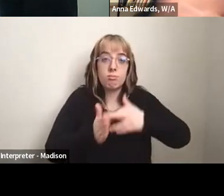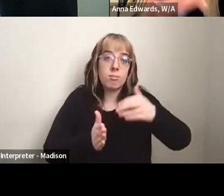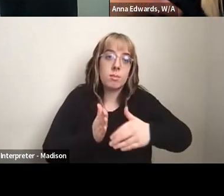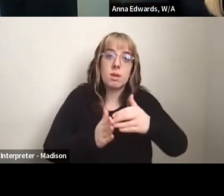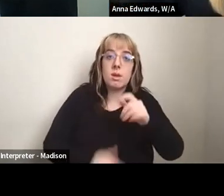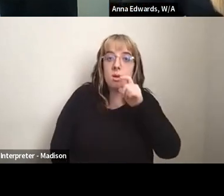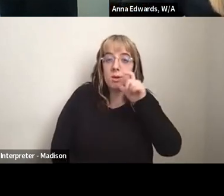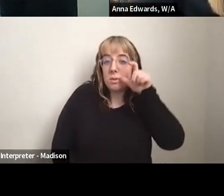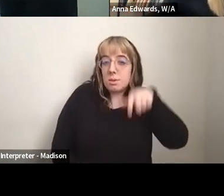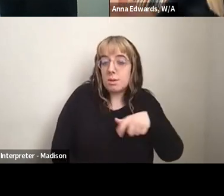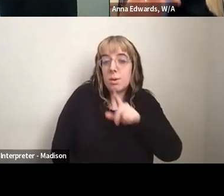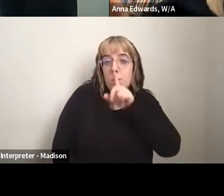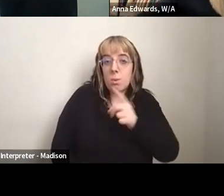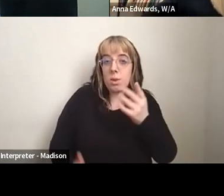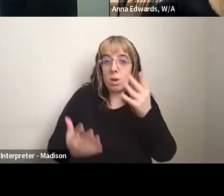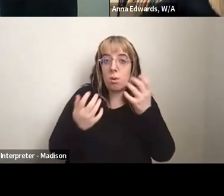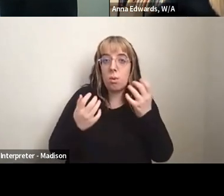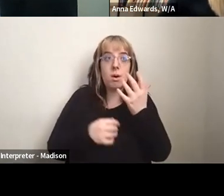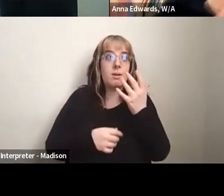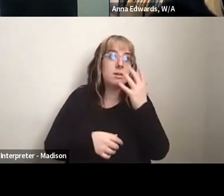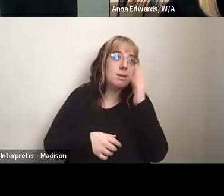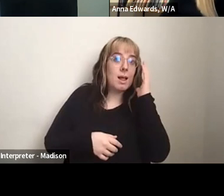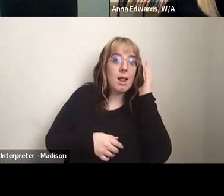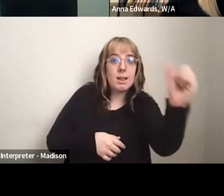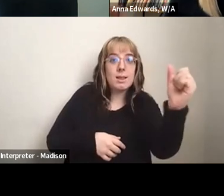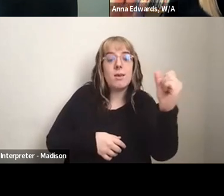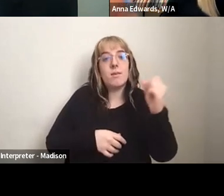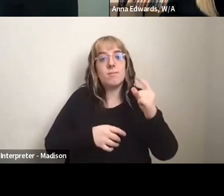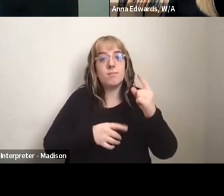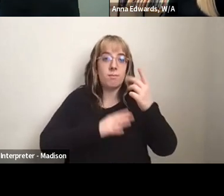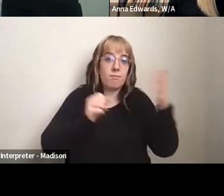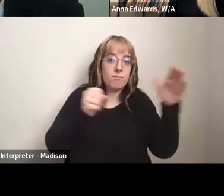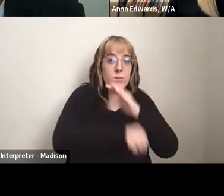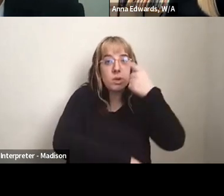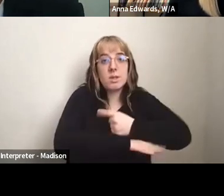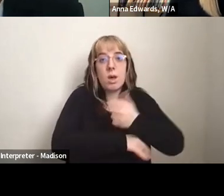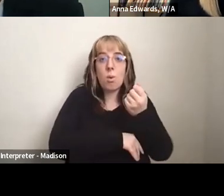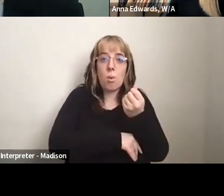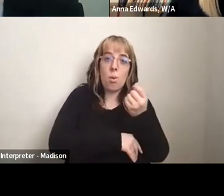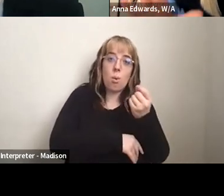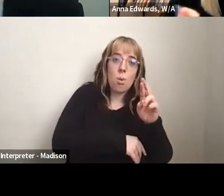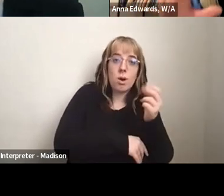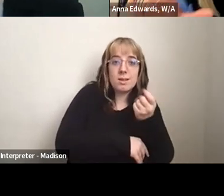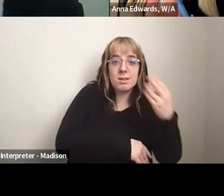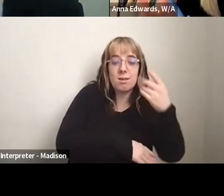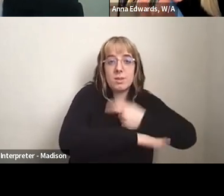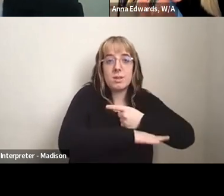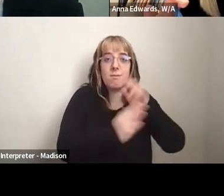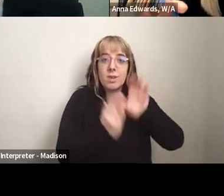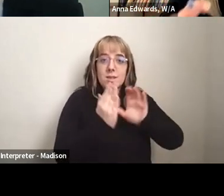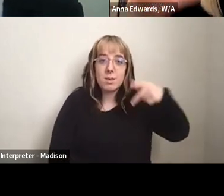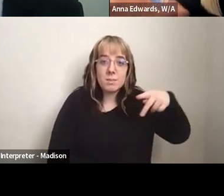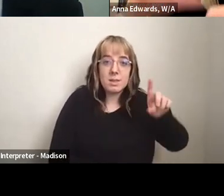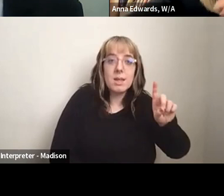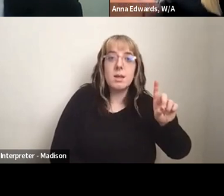necessarily want to go offsite and spend a day or multiple days in face-to-face PD. There's a place for